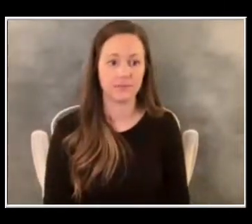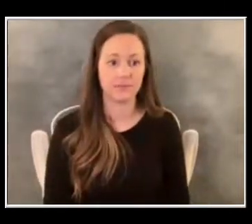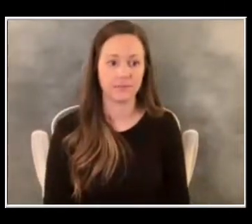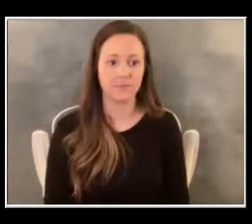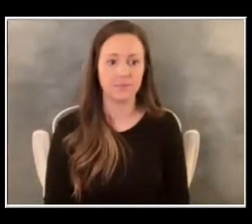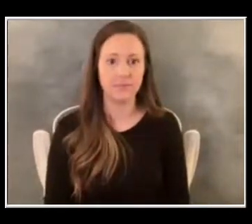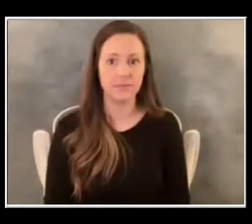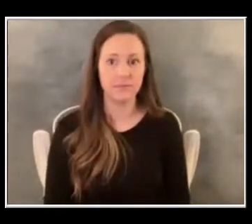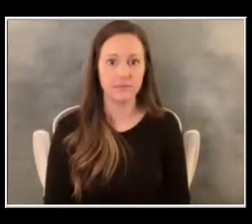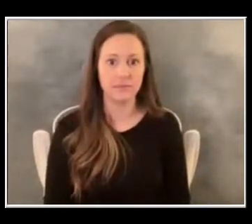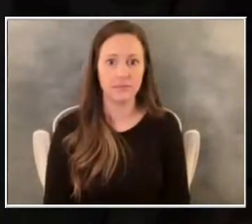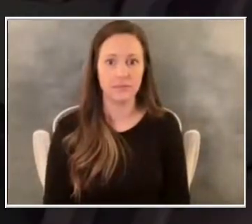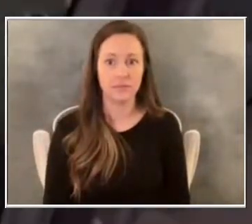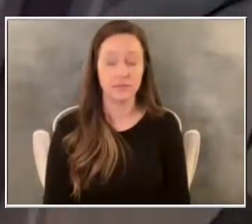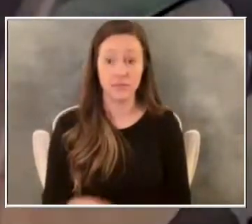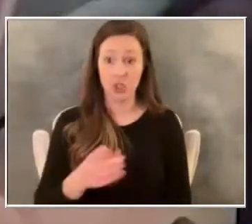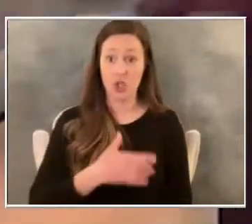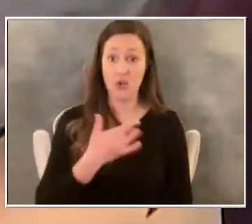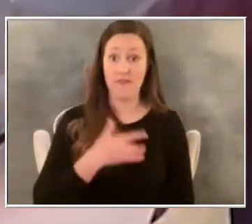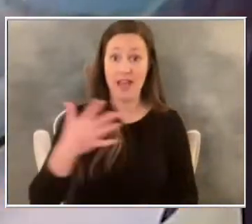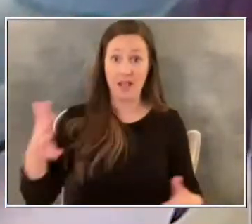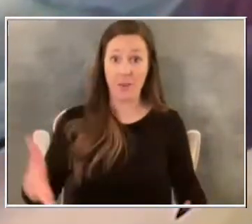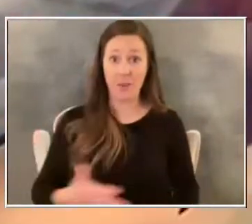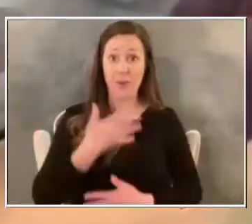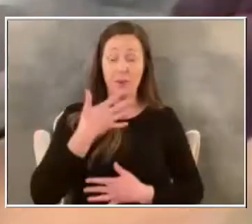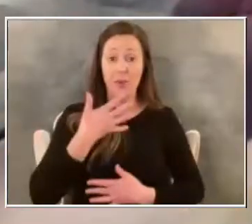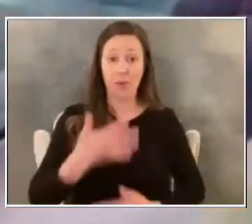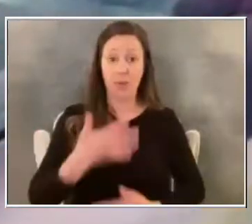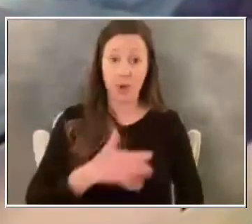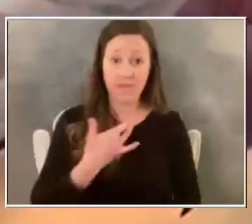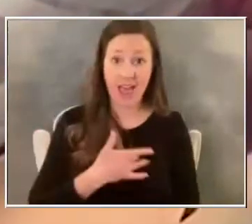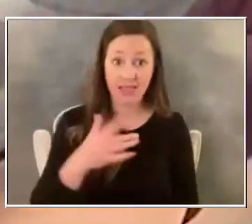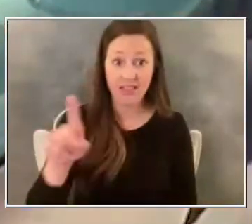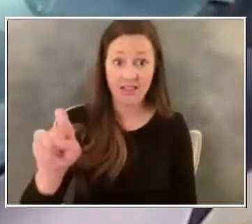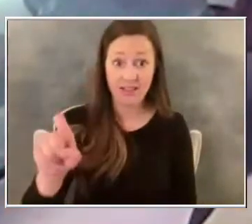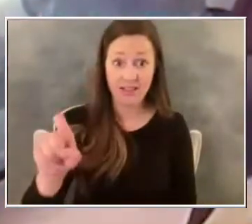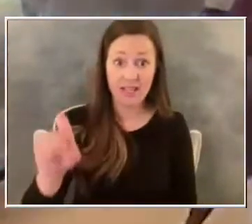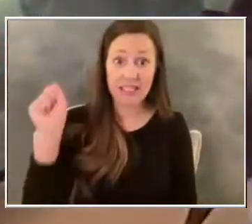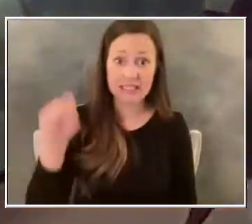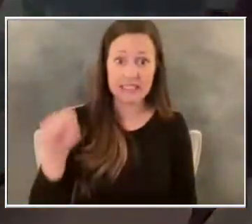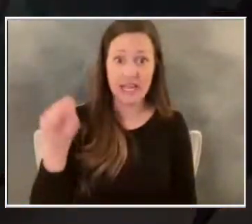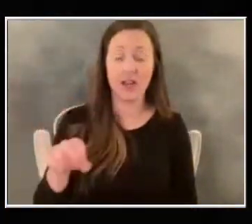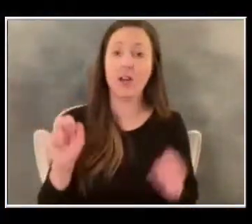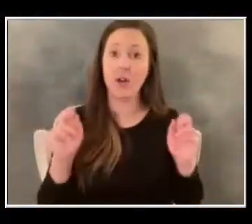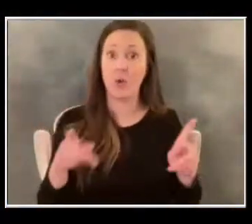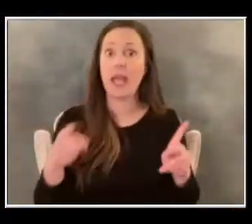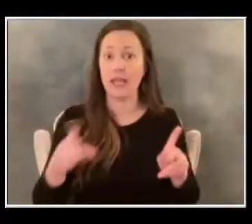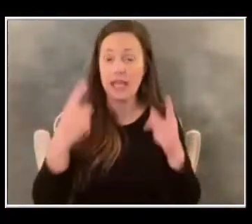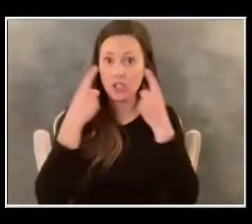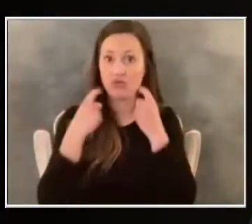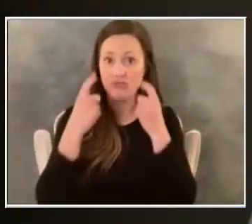Okay, did you feel the air going in and out? Yeah. Okay. He's crying now.